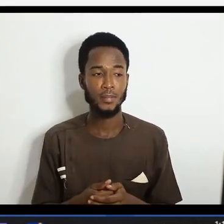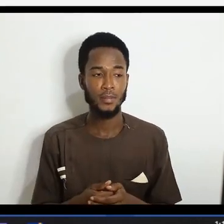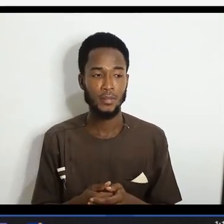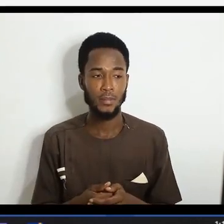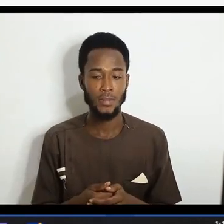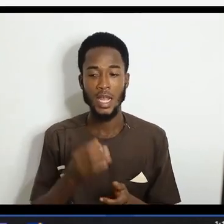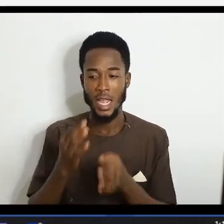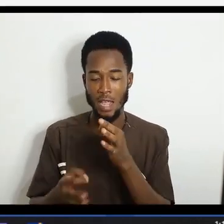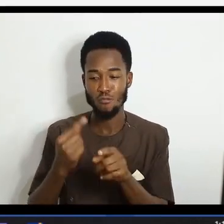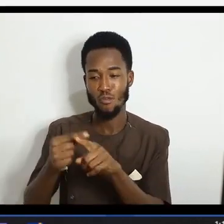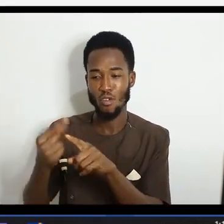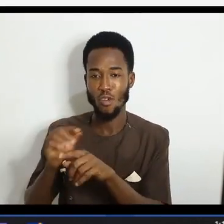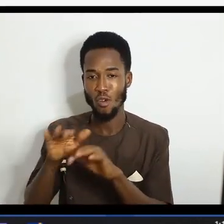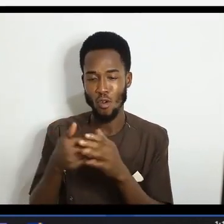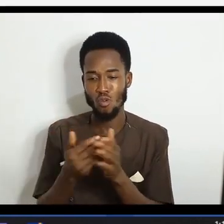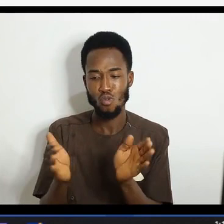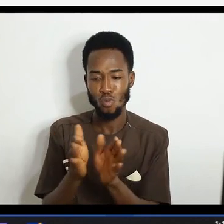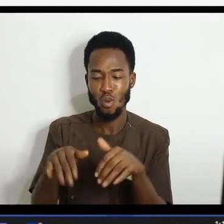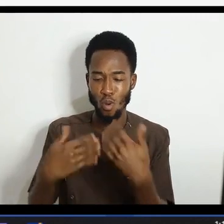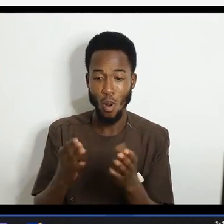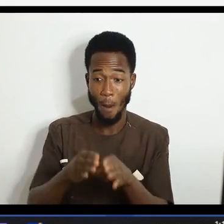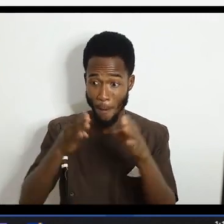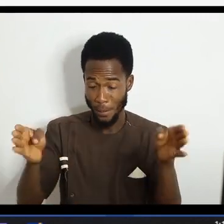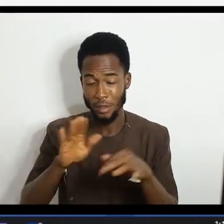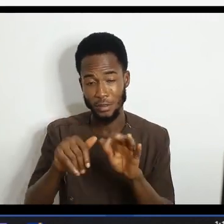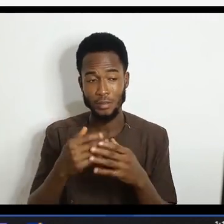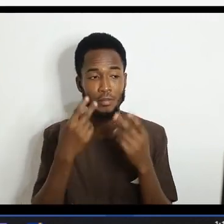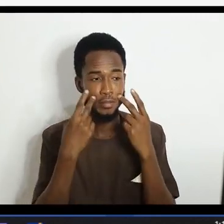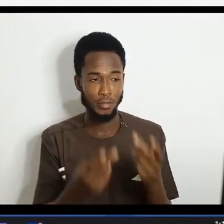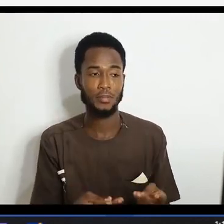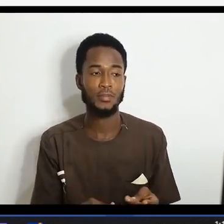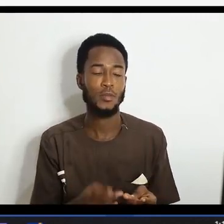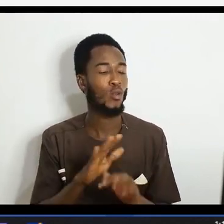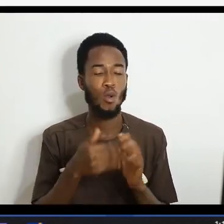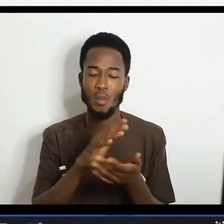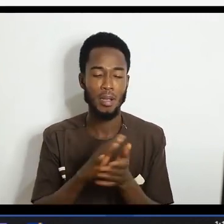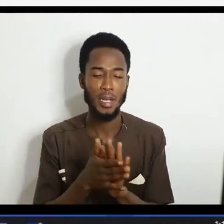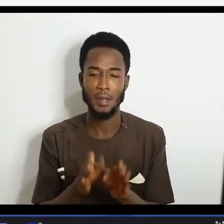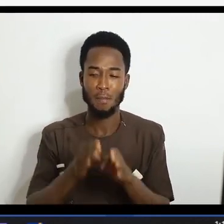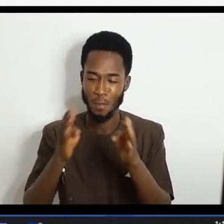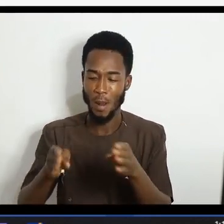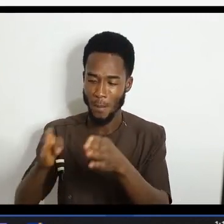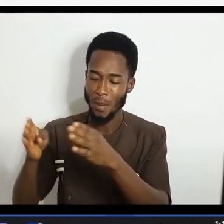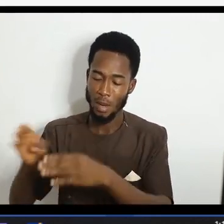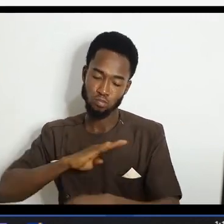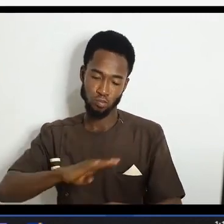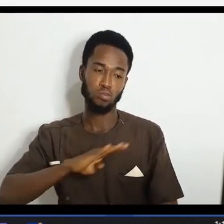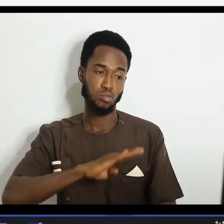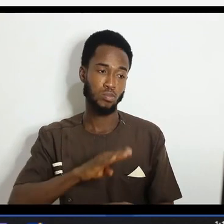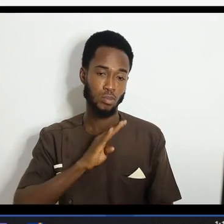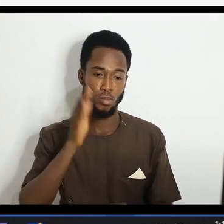Whether the text are small letters or capitals, it